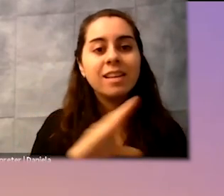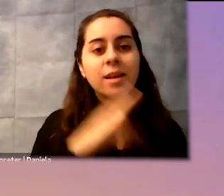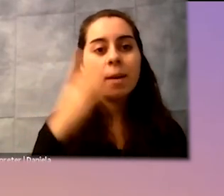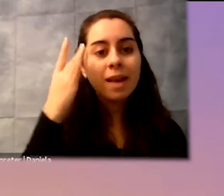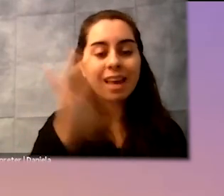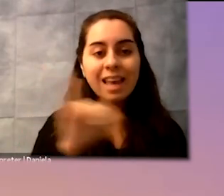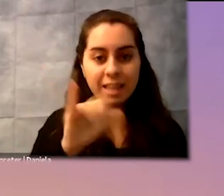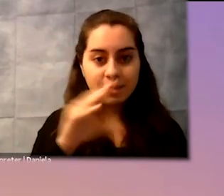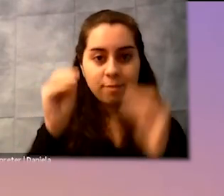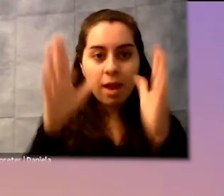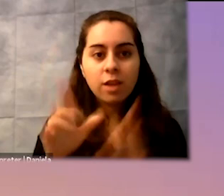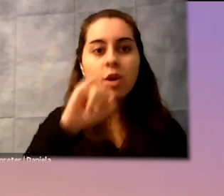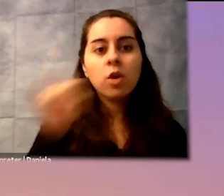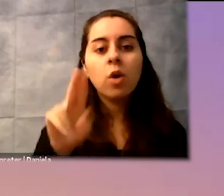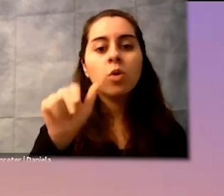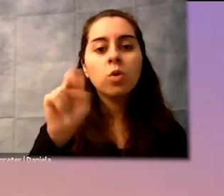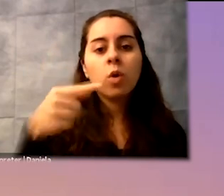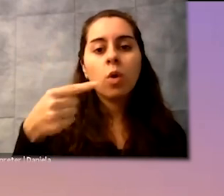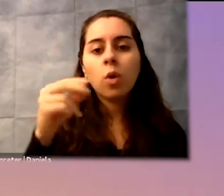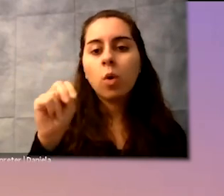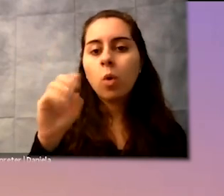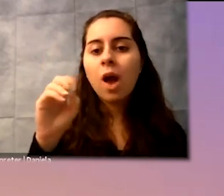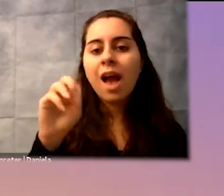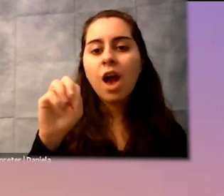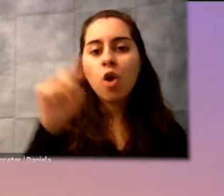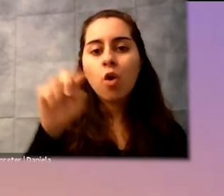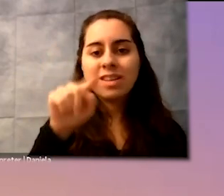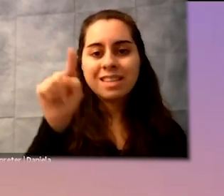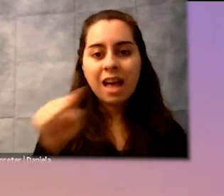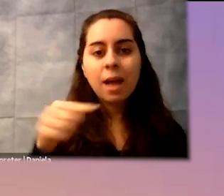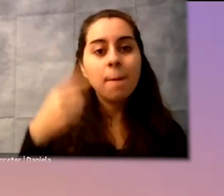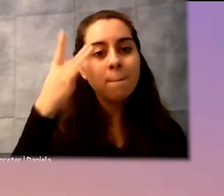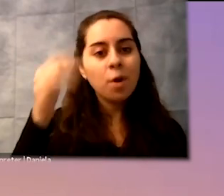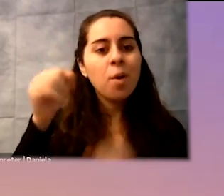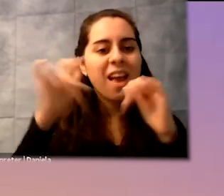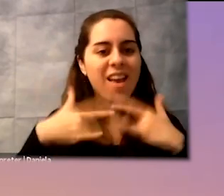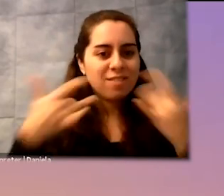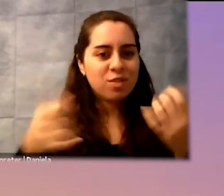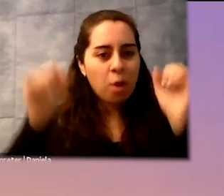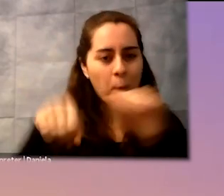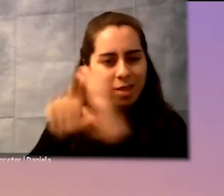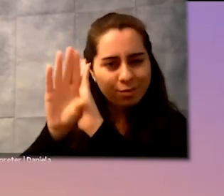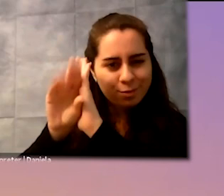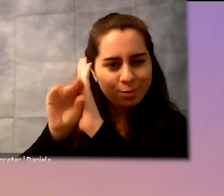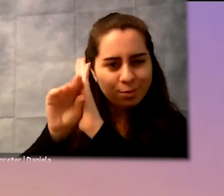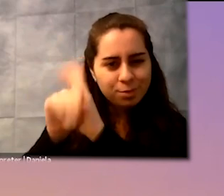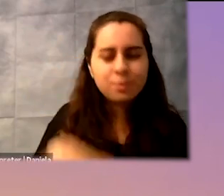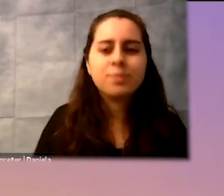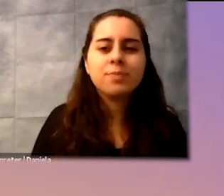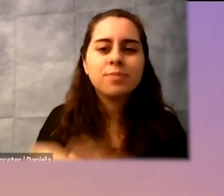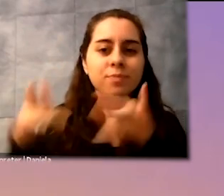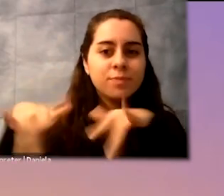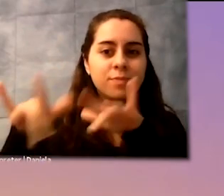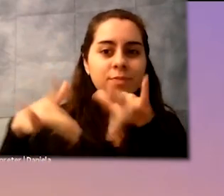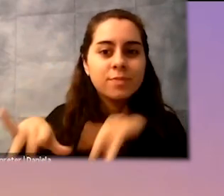professor Juan Gonzalez for pre-recording their comments for tonight's event. Juan Gonzalez is